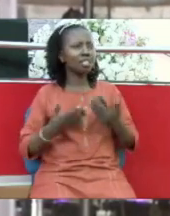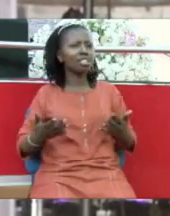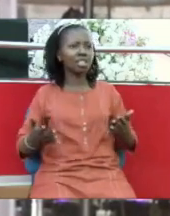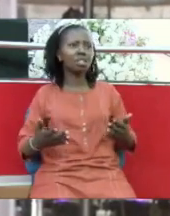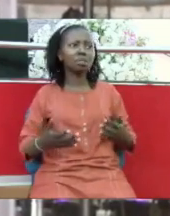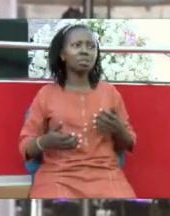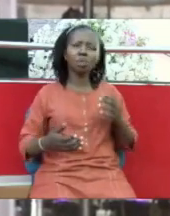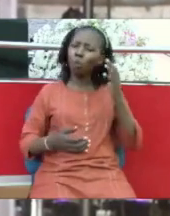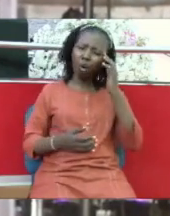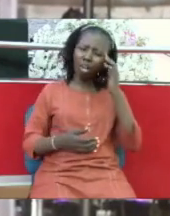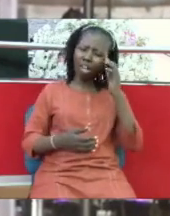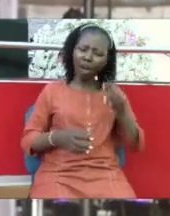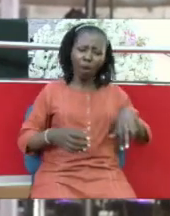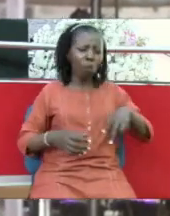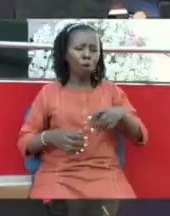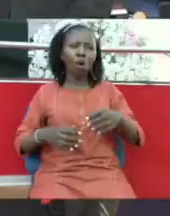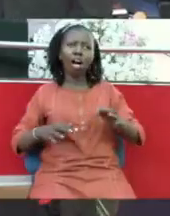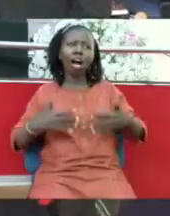walk.